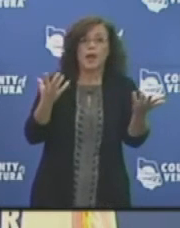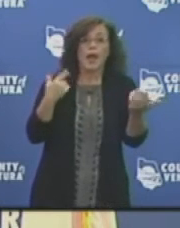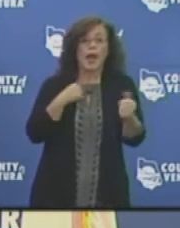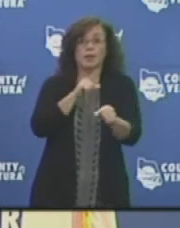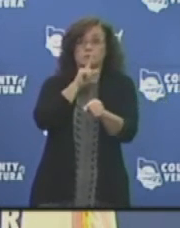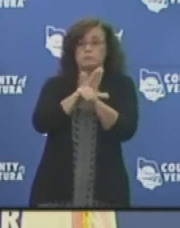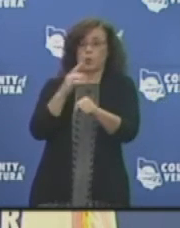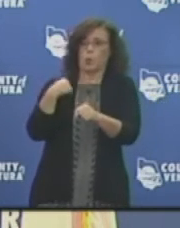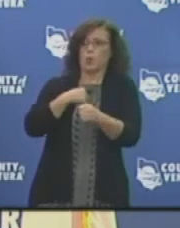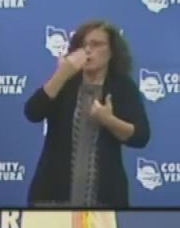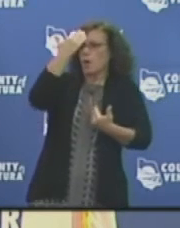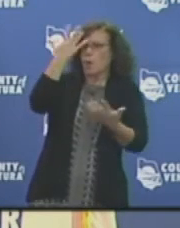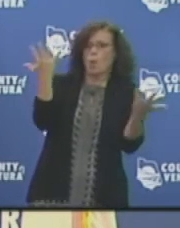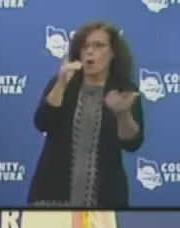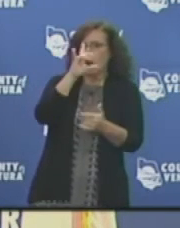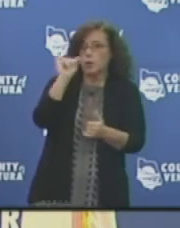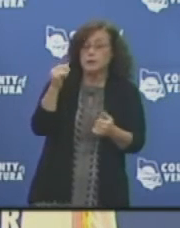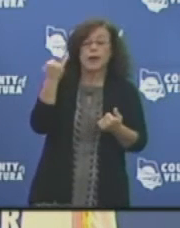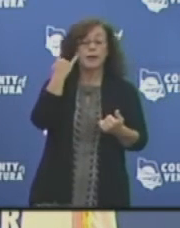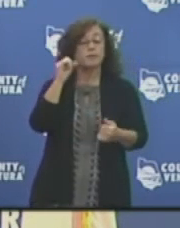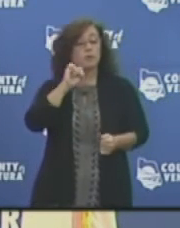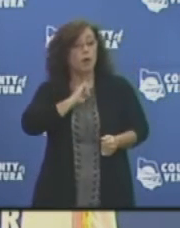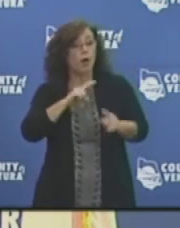do with that. So if you go to